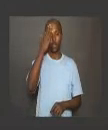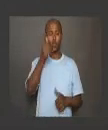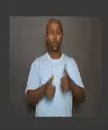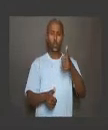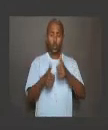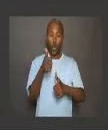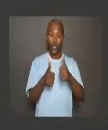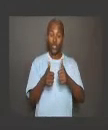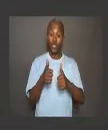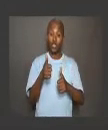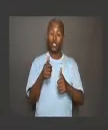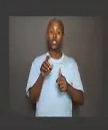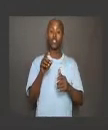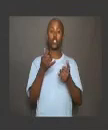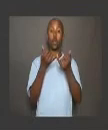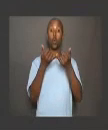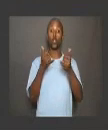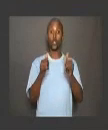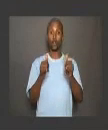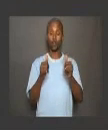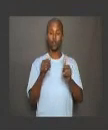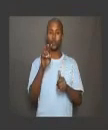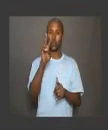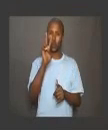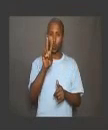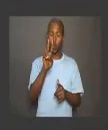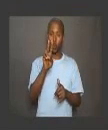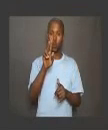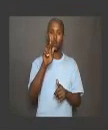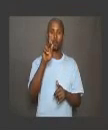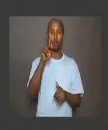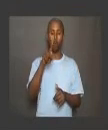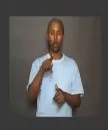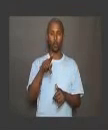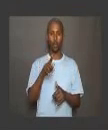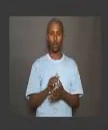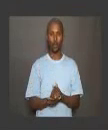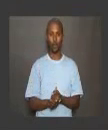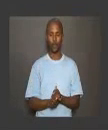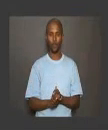which ones are the quotients of two polynomials.